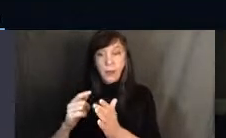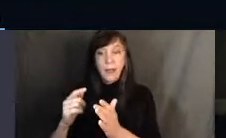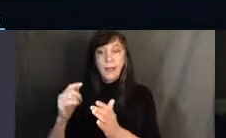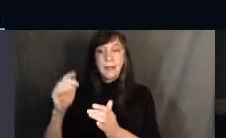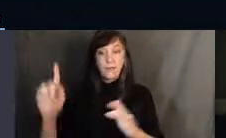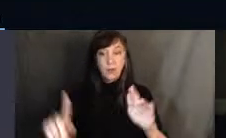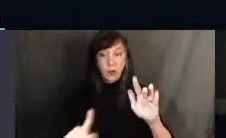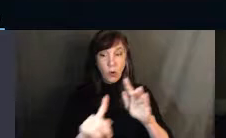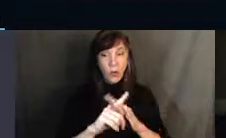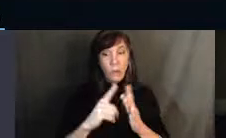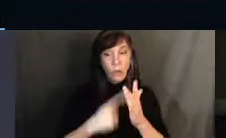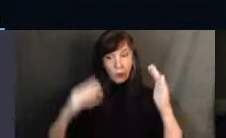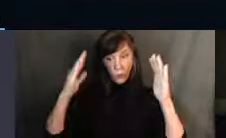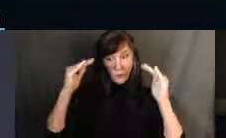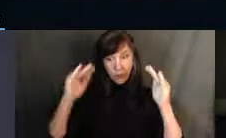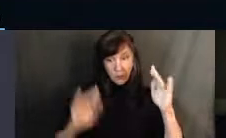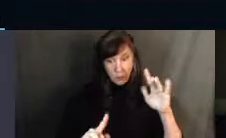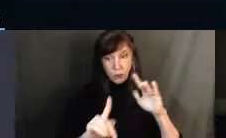to